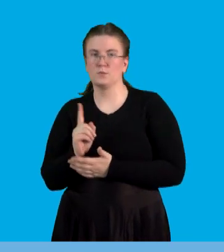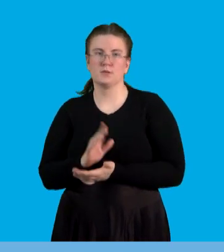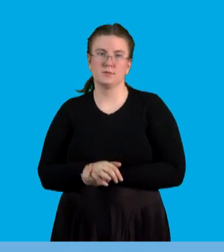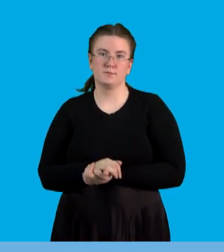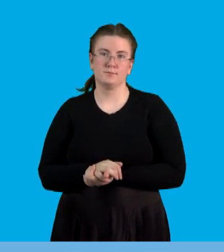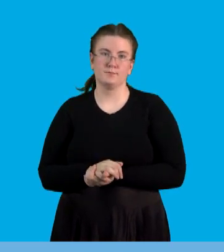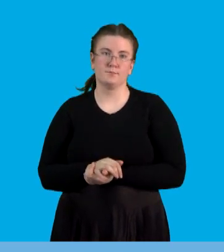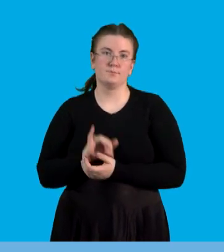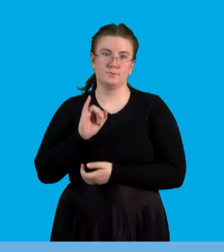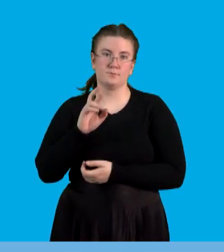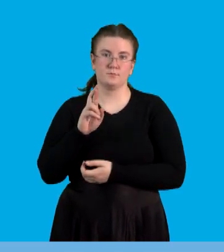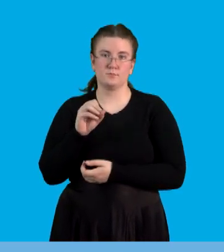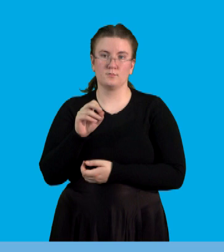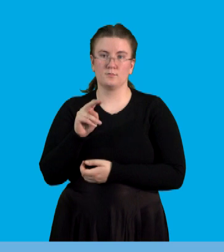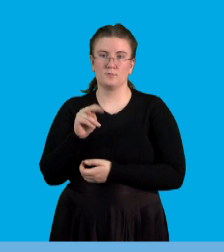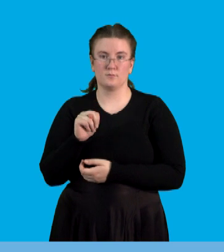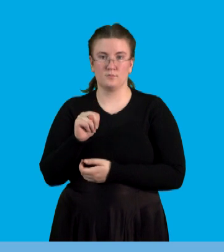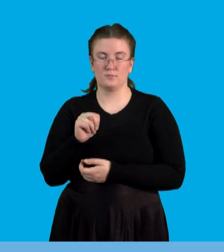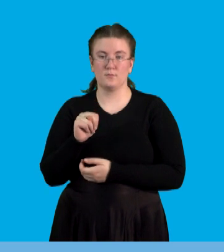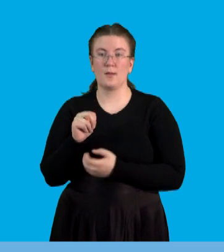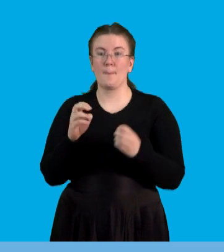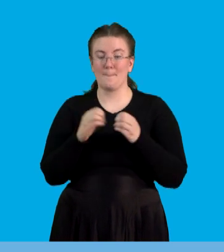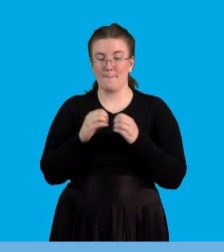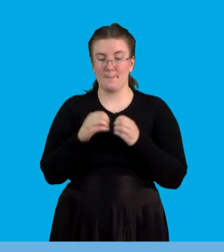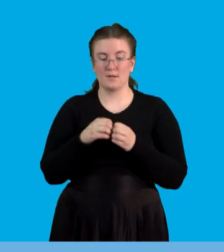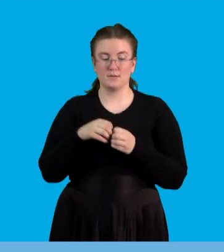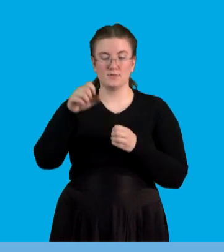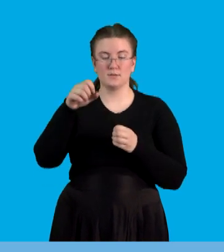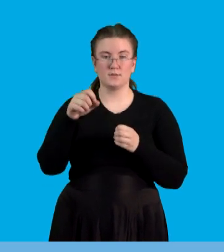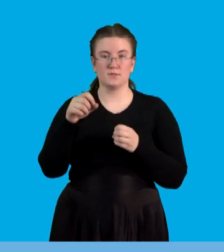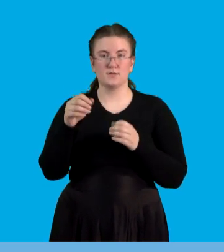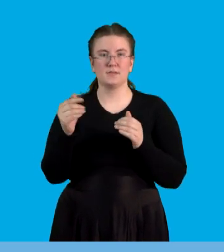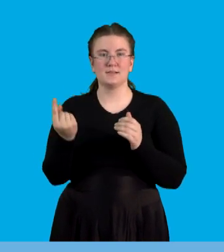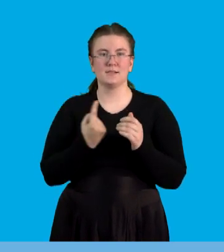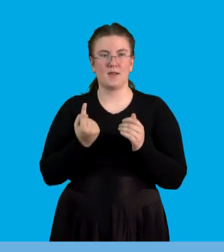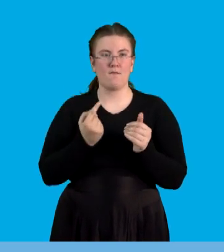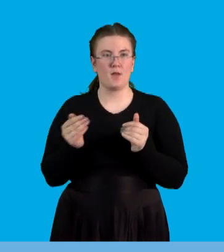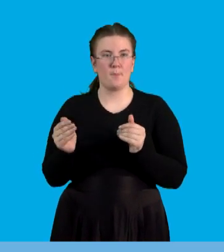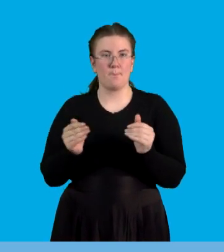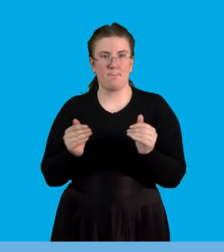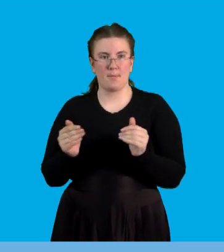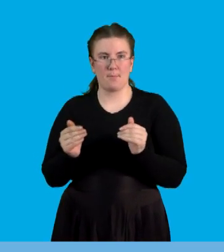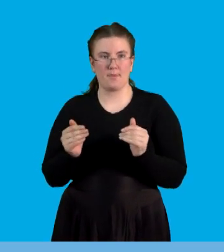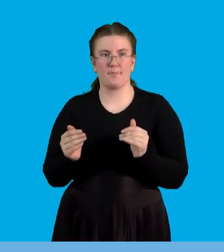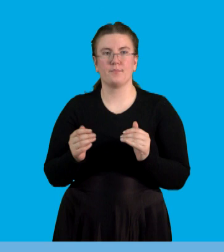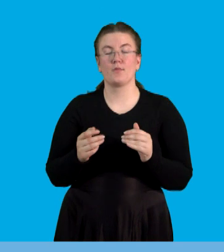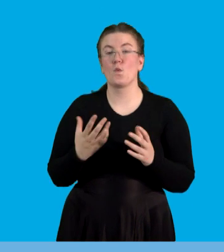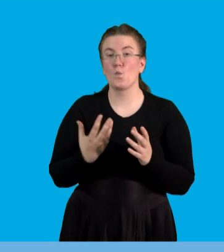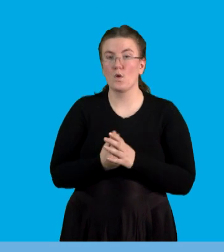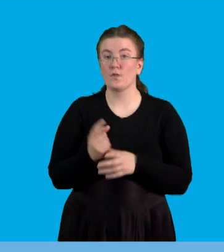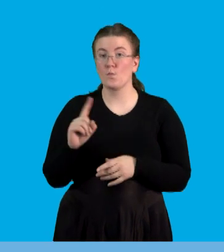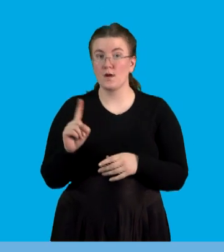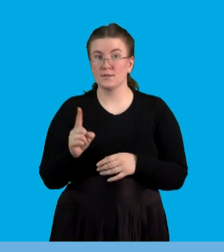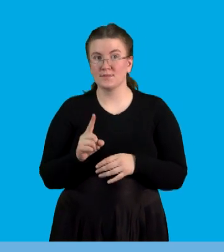space. Furthermore, the iron fillings arrange themselves around the magnet along lines called the